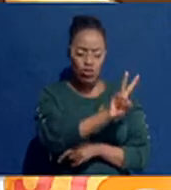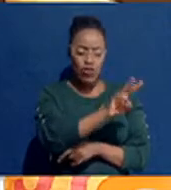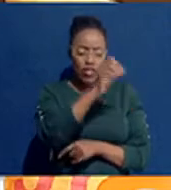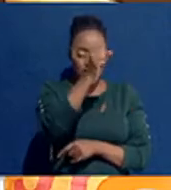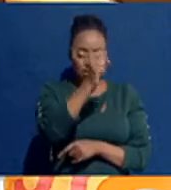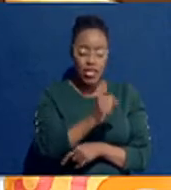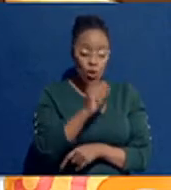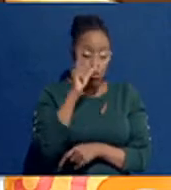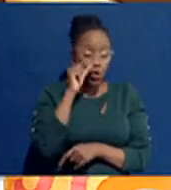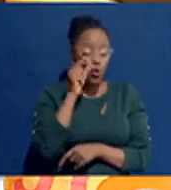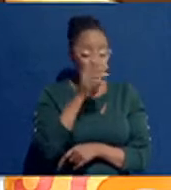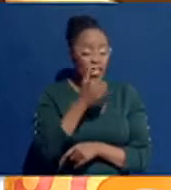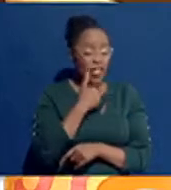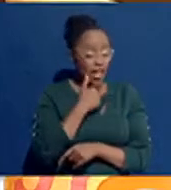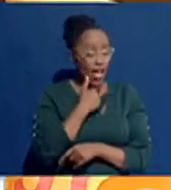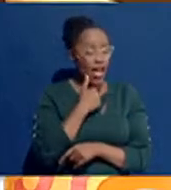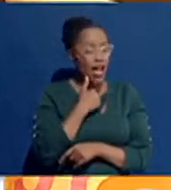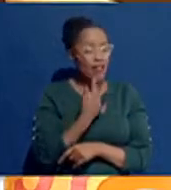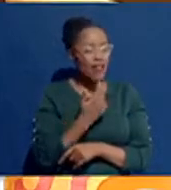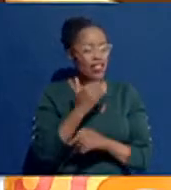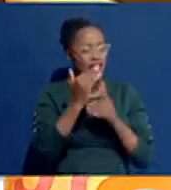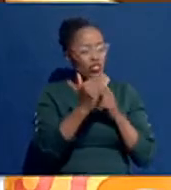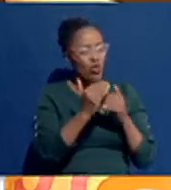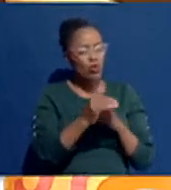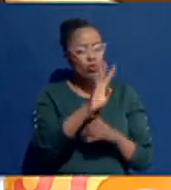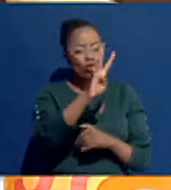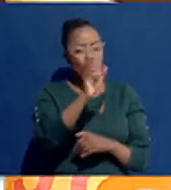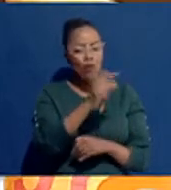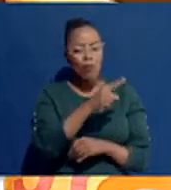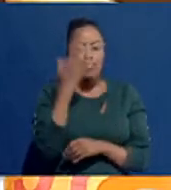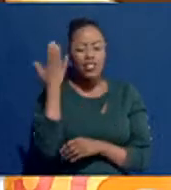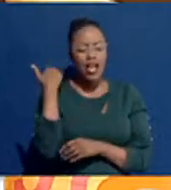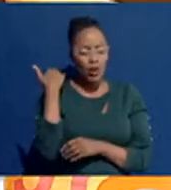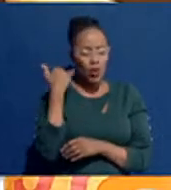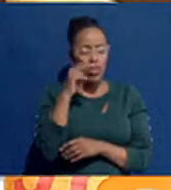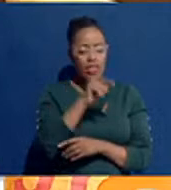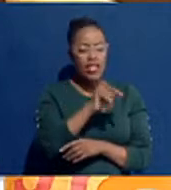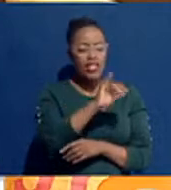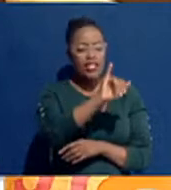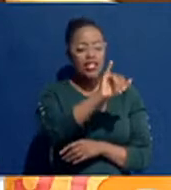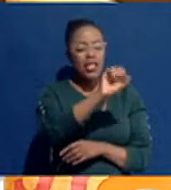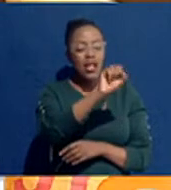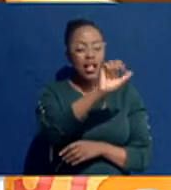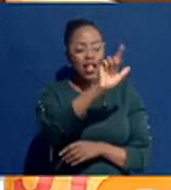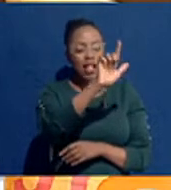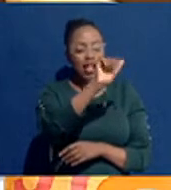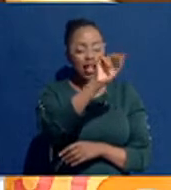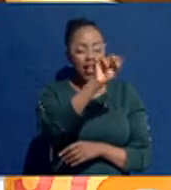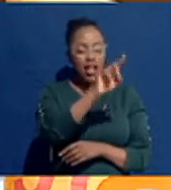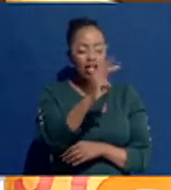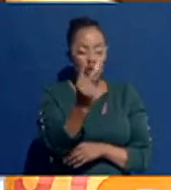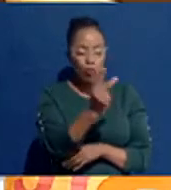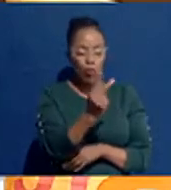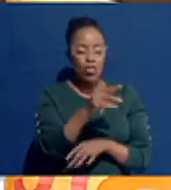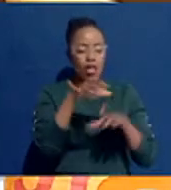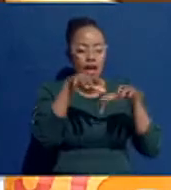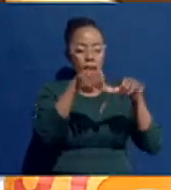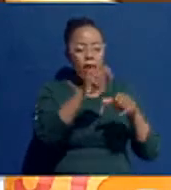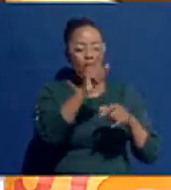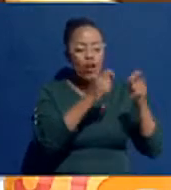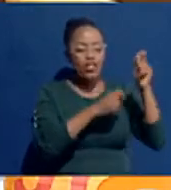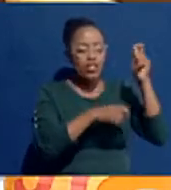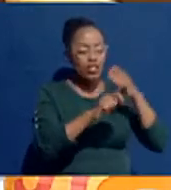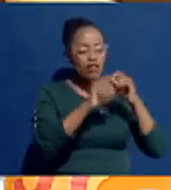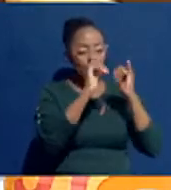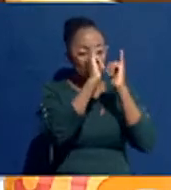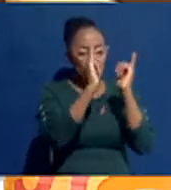Wasini. Last, almost 4 months ago, these 2 islands have been grabbed. One sold to an